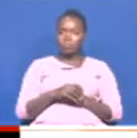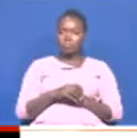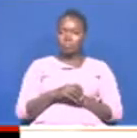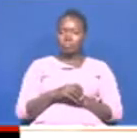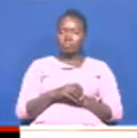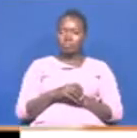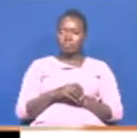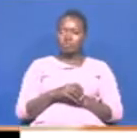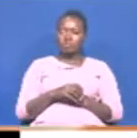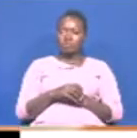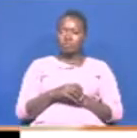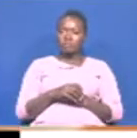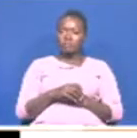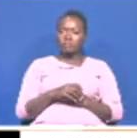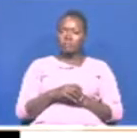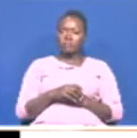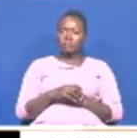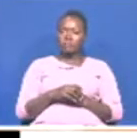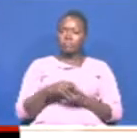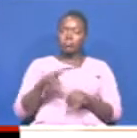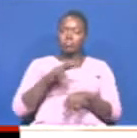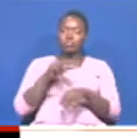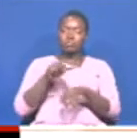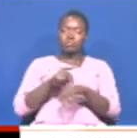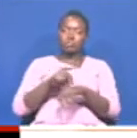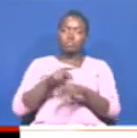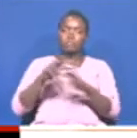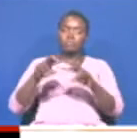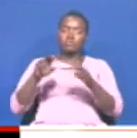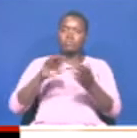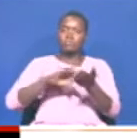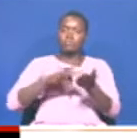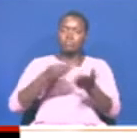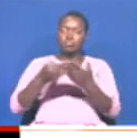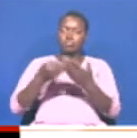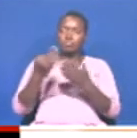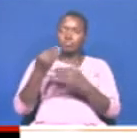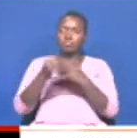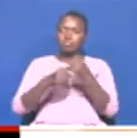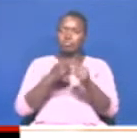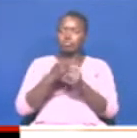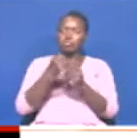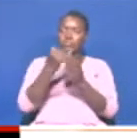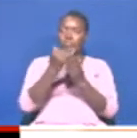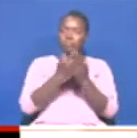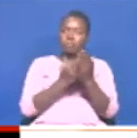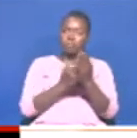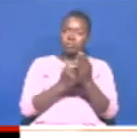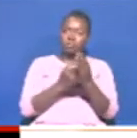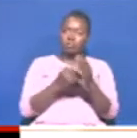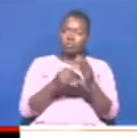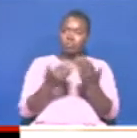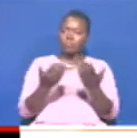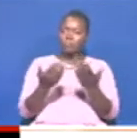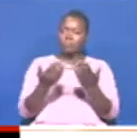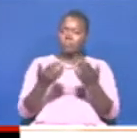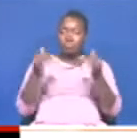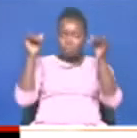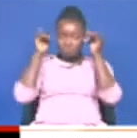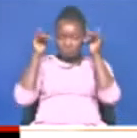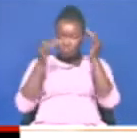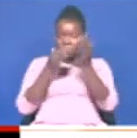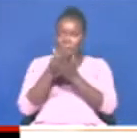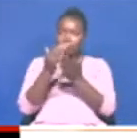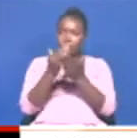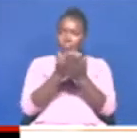Now, the National Research Fund has started a three-year program to restock the superior breed of Sahiwal cattle through a genetic